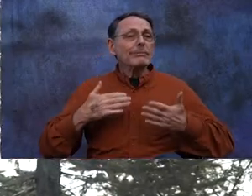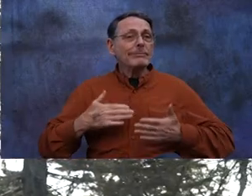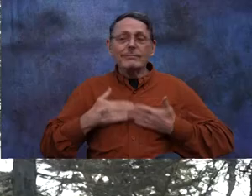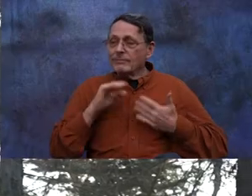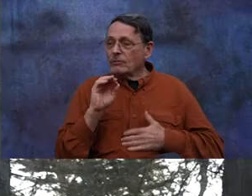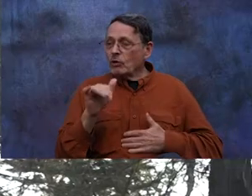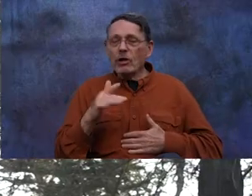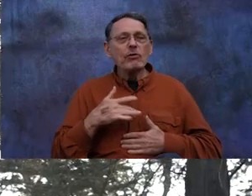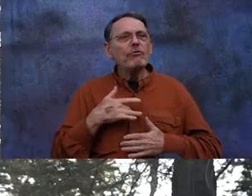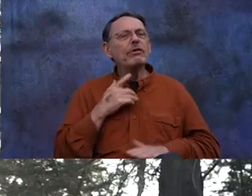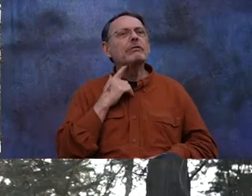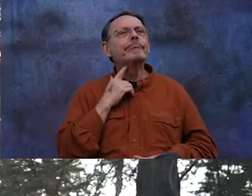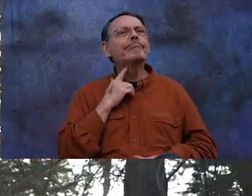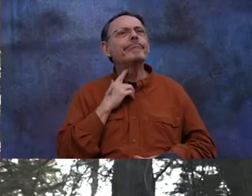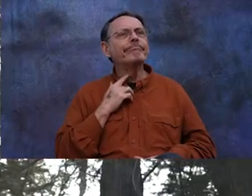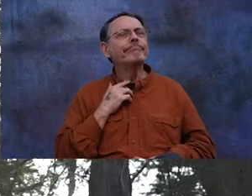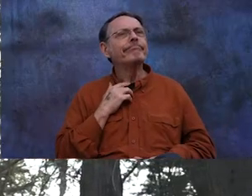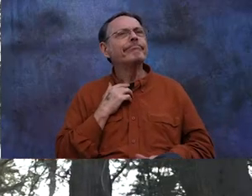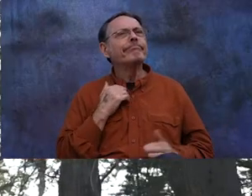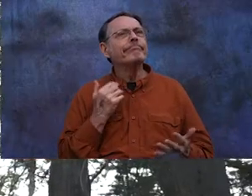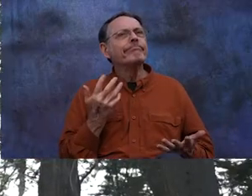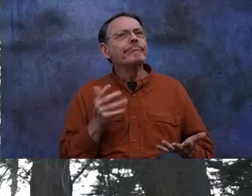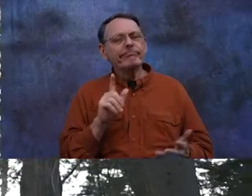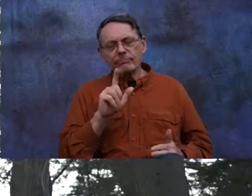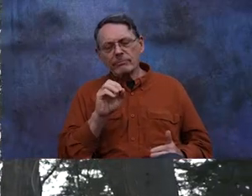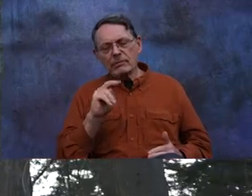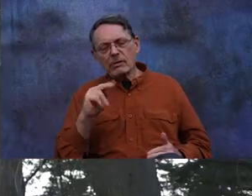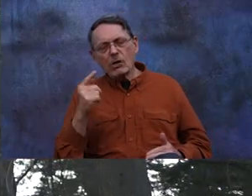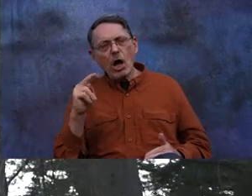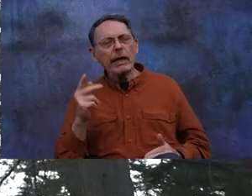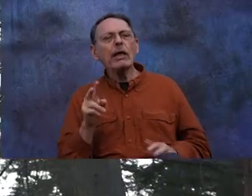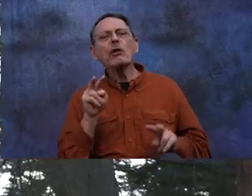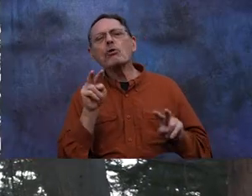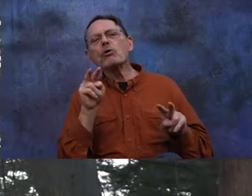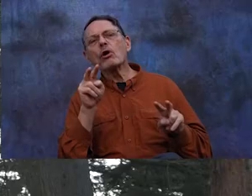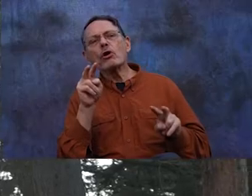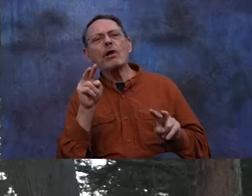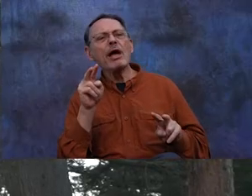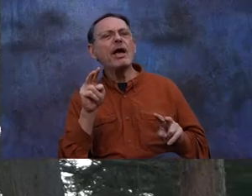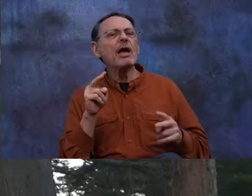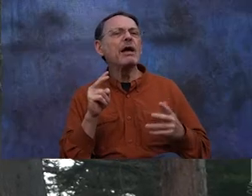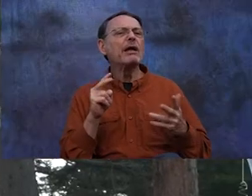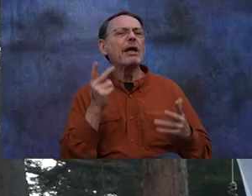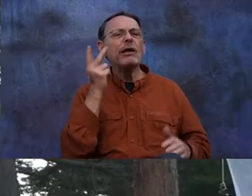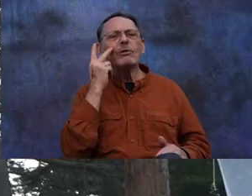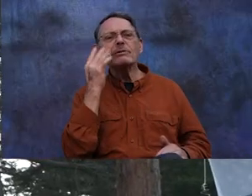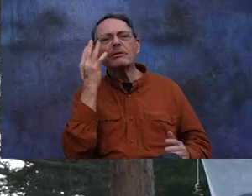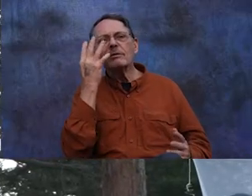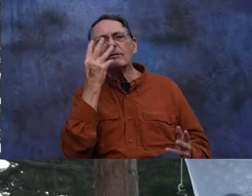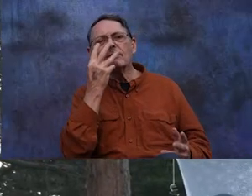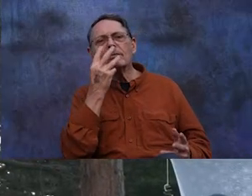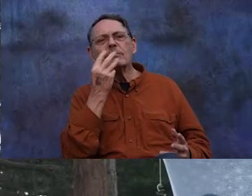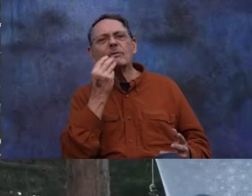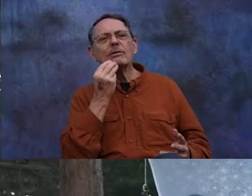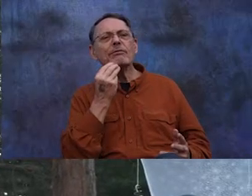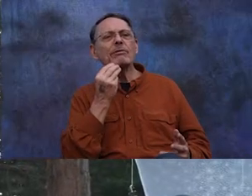of longing. And you look straight ahead and you see a beautiful,